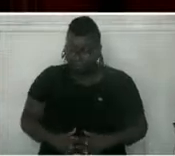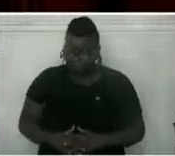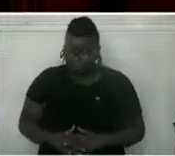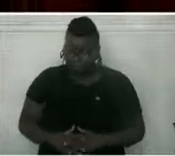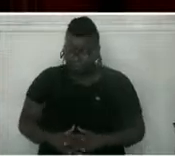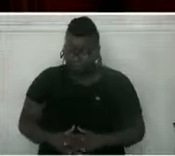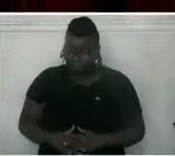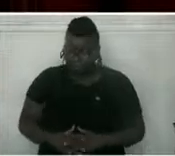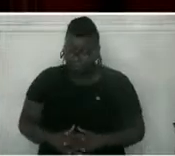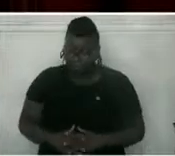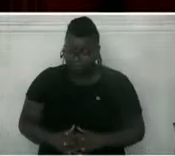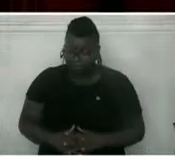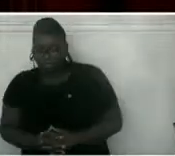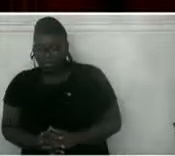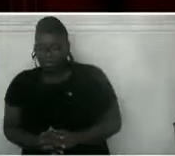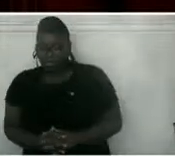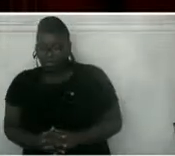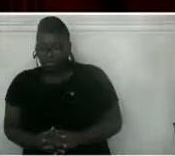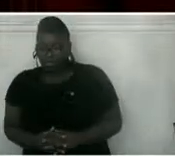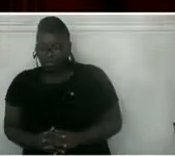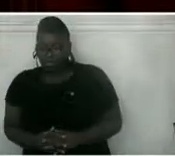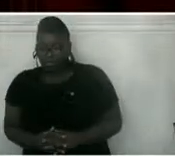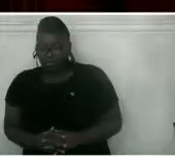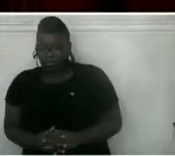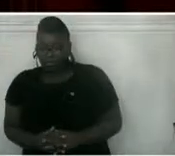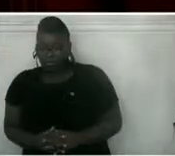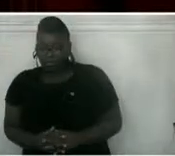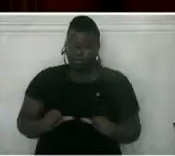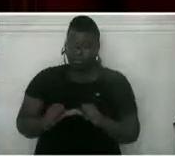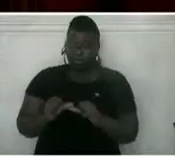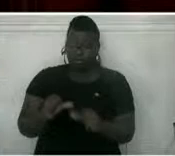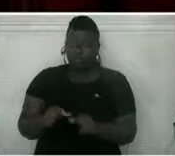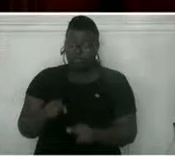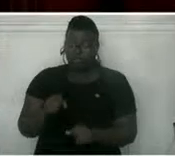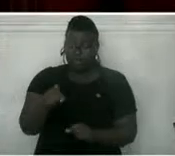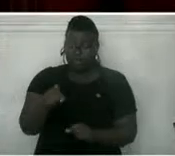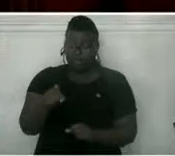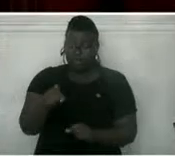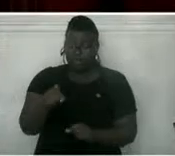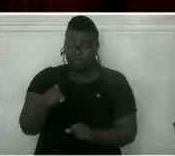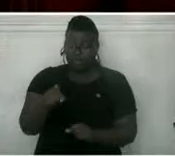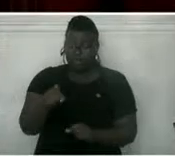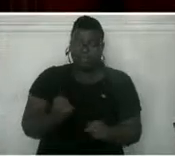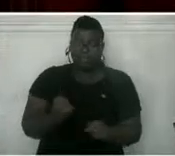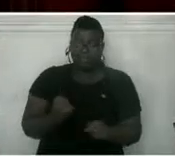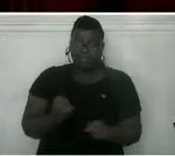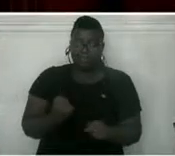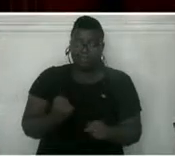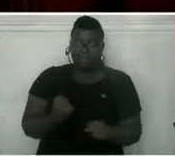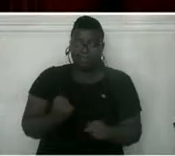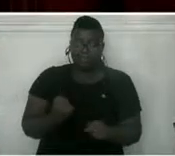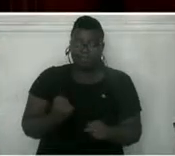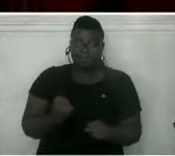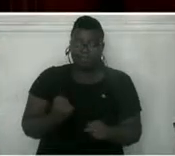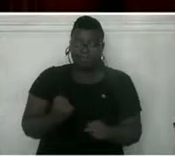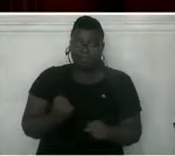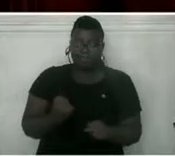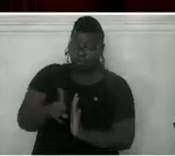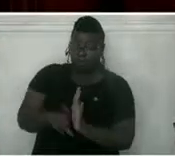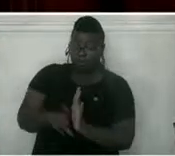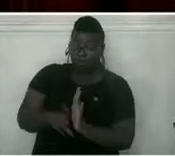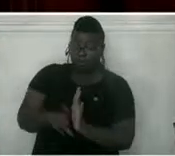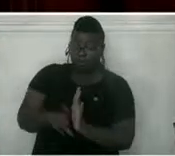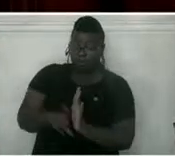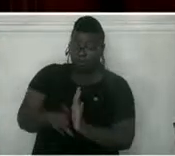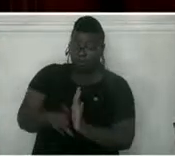We will intensify this Sihle program in order to ensure that government policies are changing